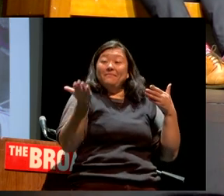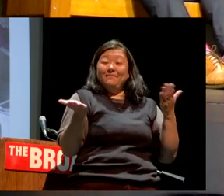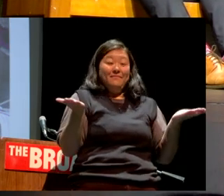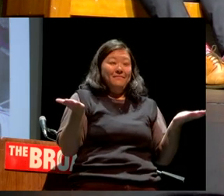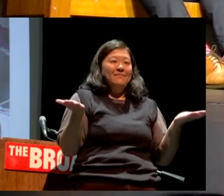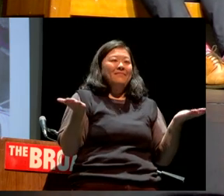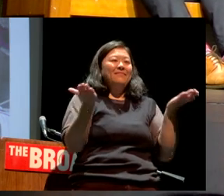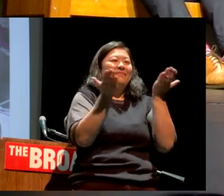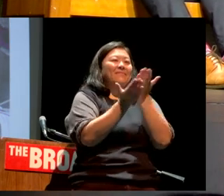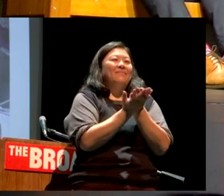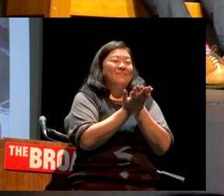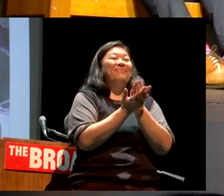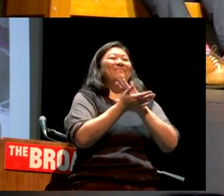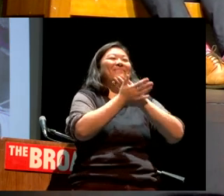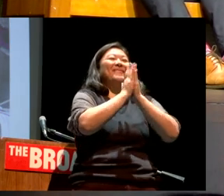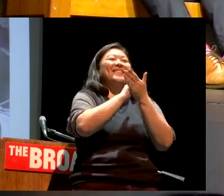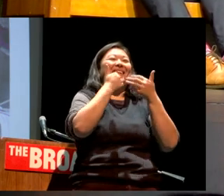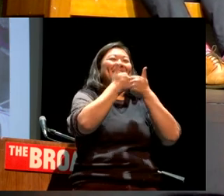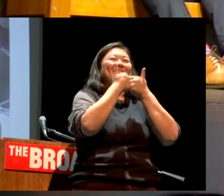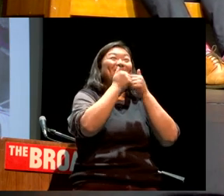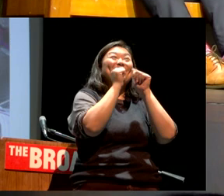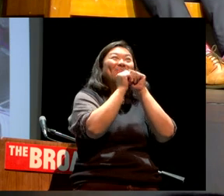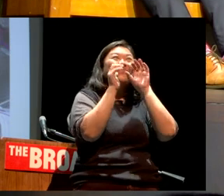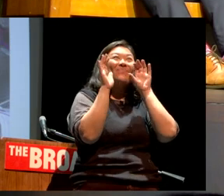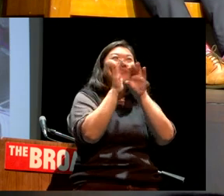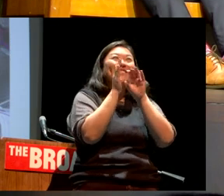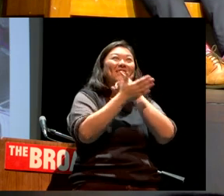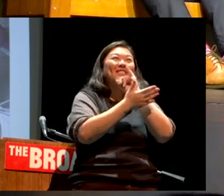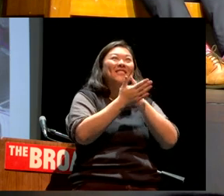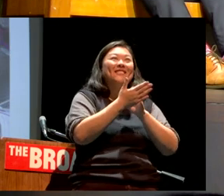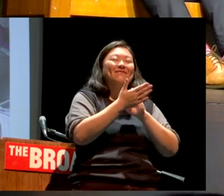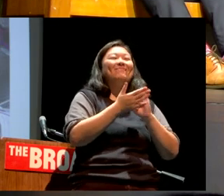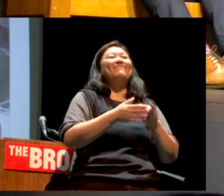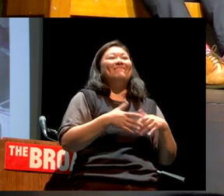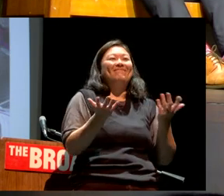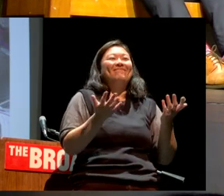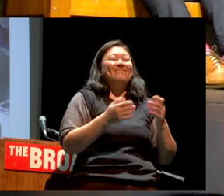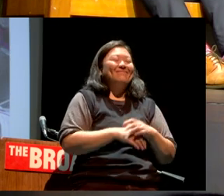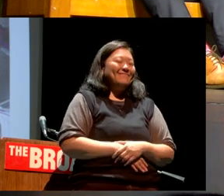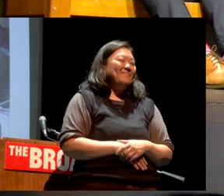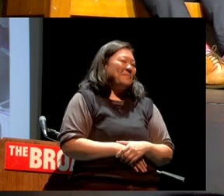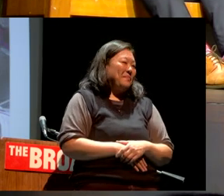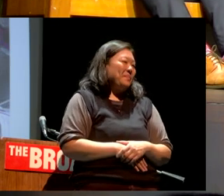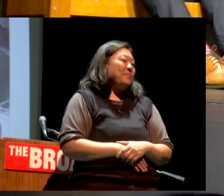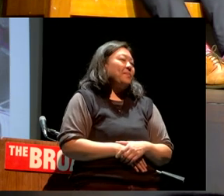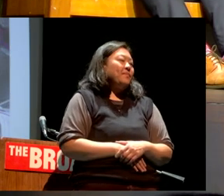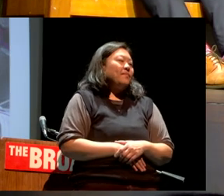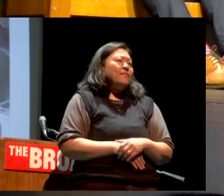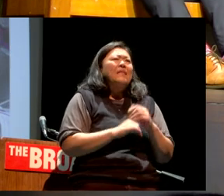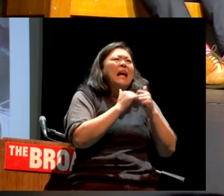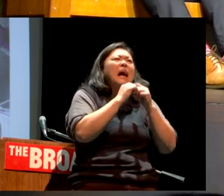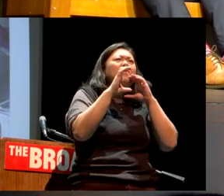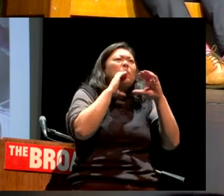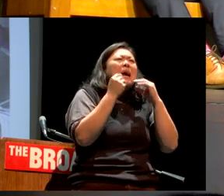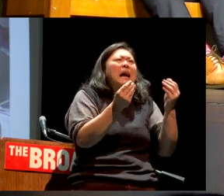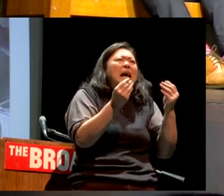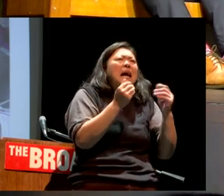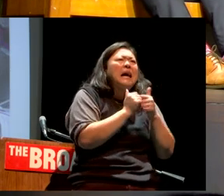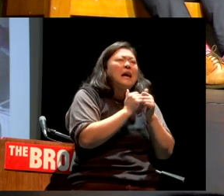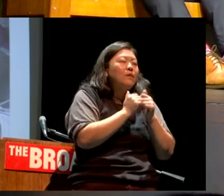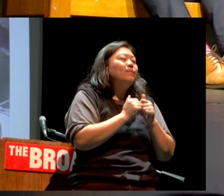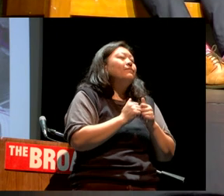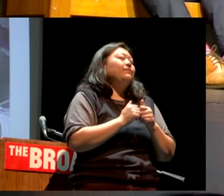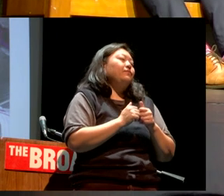was just an Instagram message, and I sent him a lot of emojis. He sent emojis saying he was not speaking English. Then I took Google